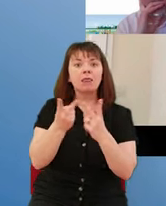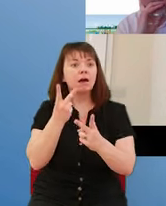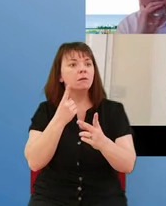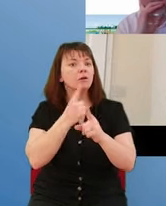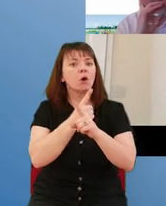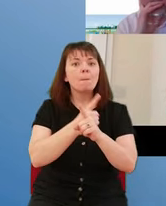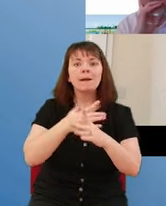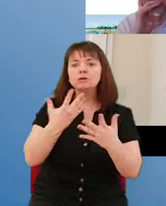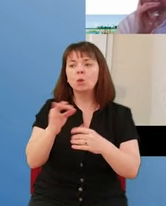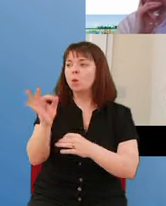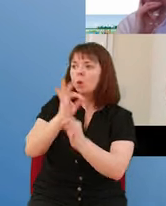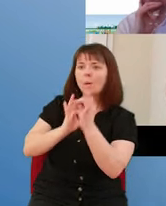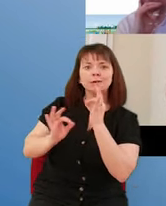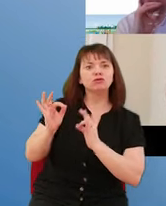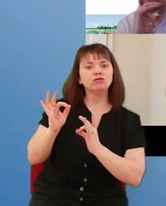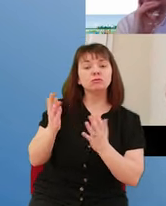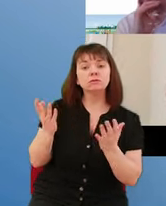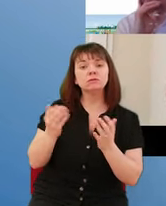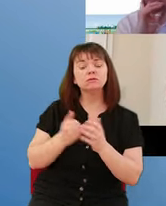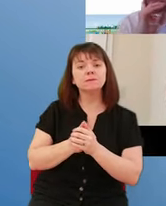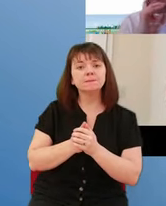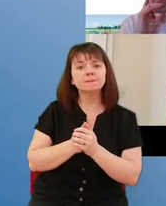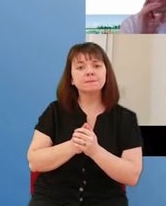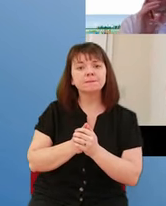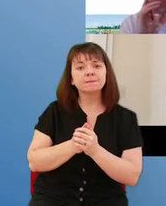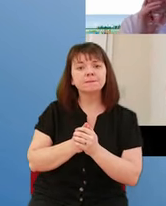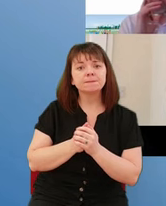Michael, I assume that's a legacy hand rather than